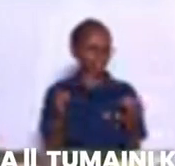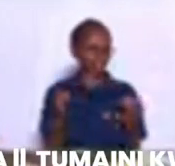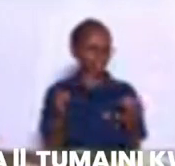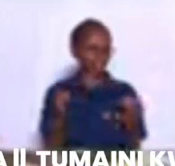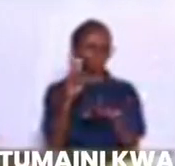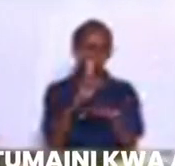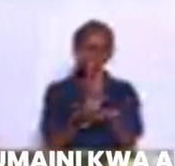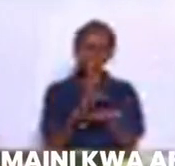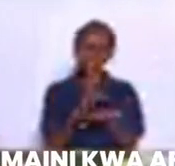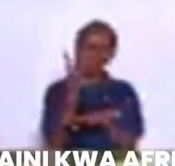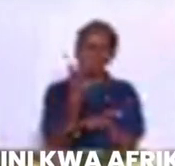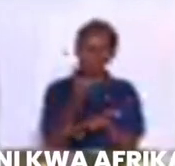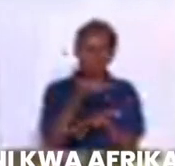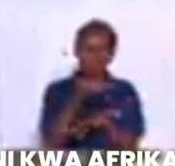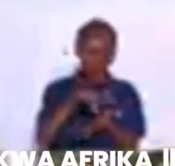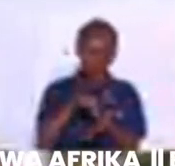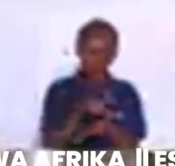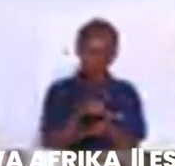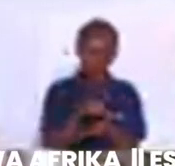Spending 2 hours